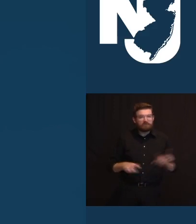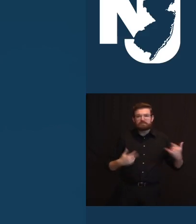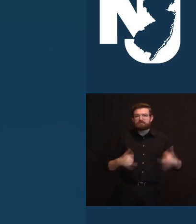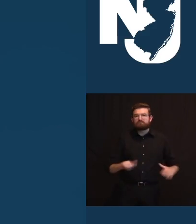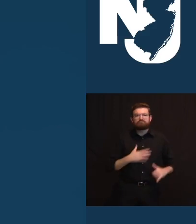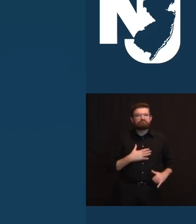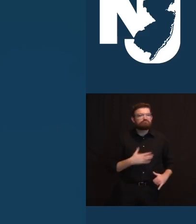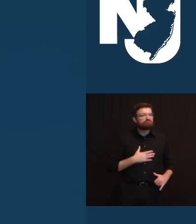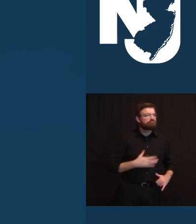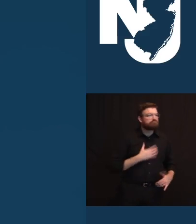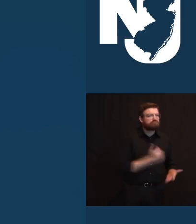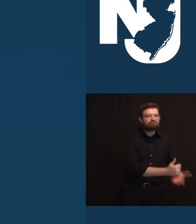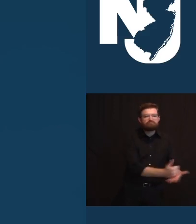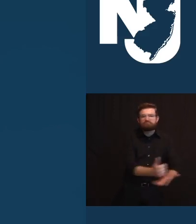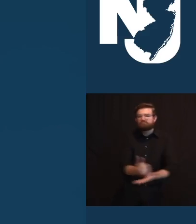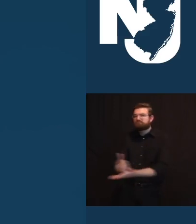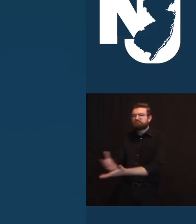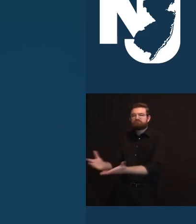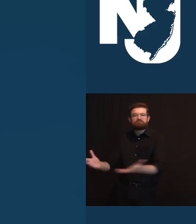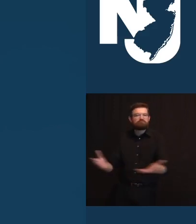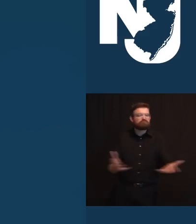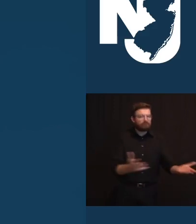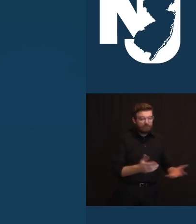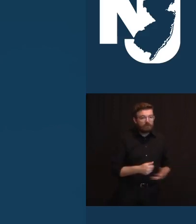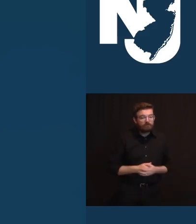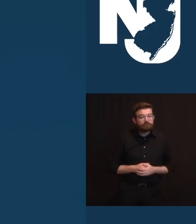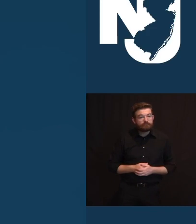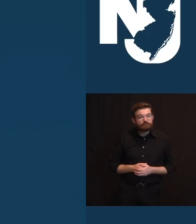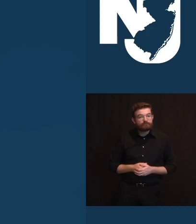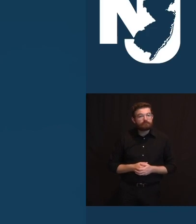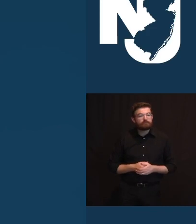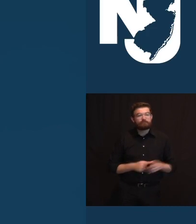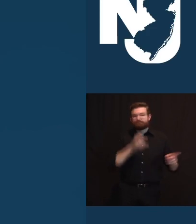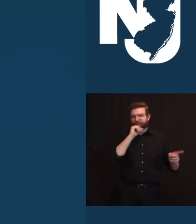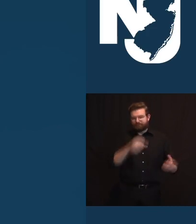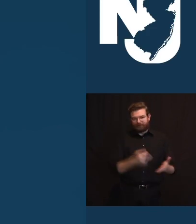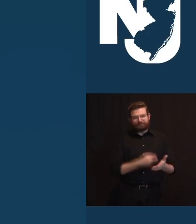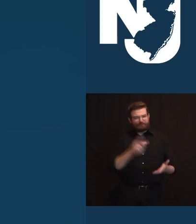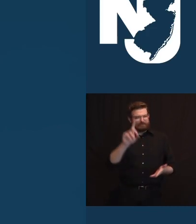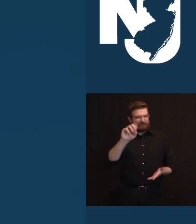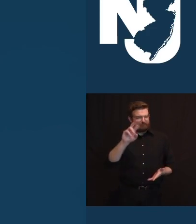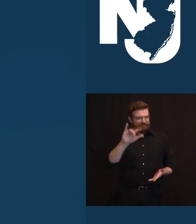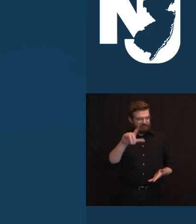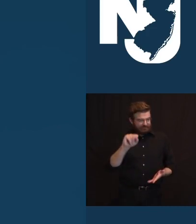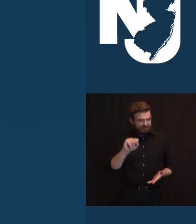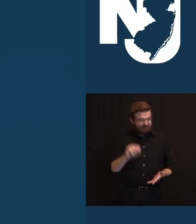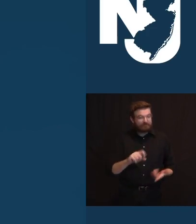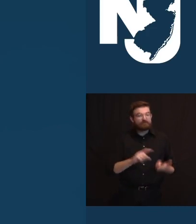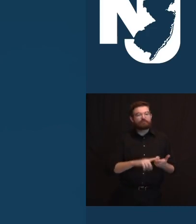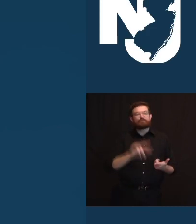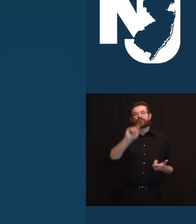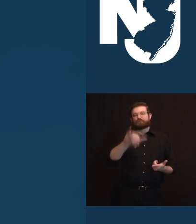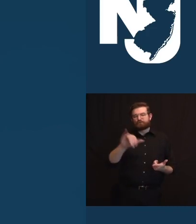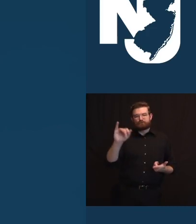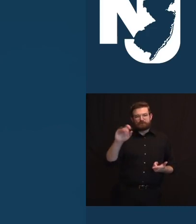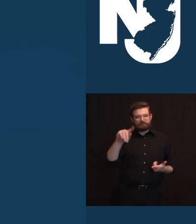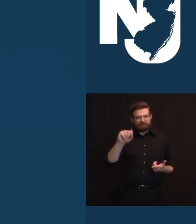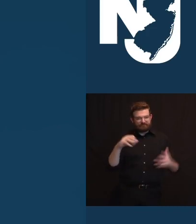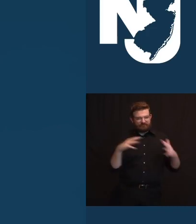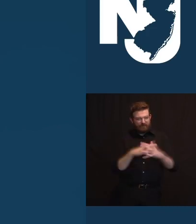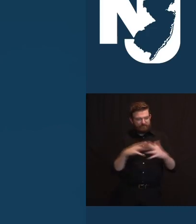met. In addition to the Devils, Mark also loved to follow the New York Jets football and WWE wrestling. He